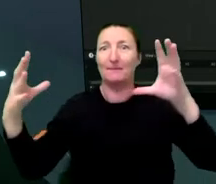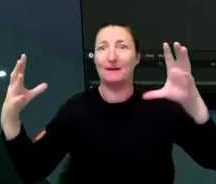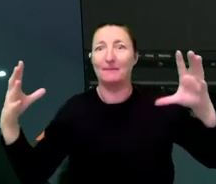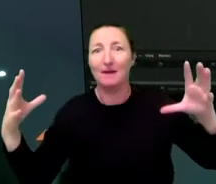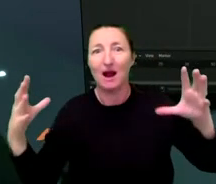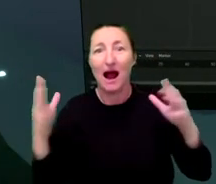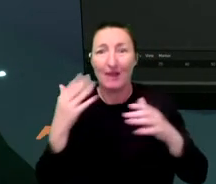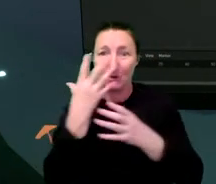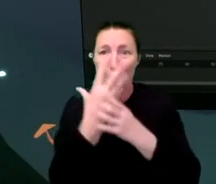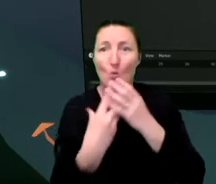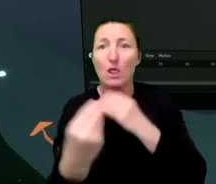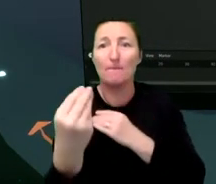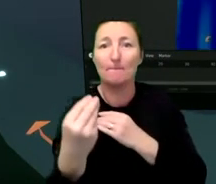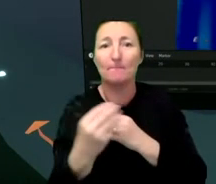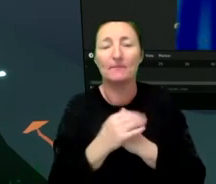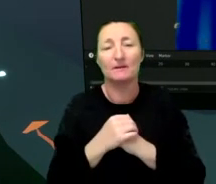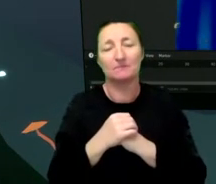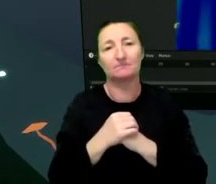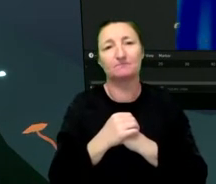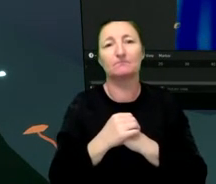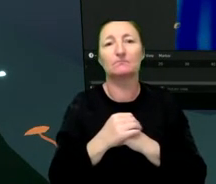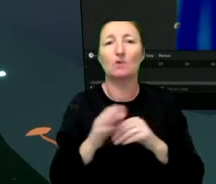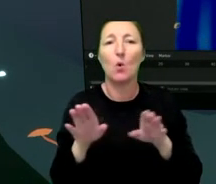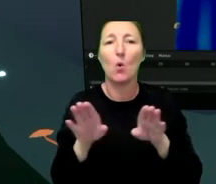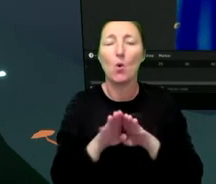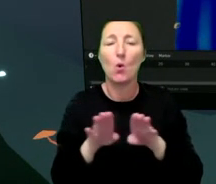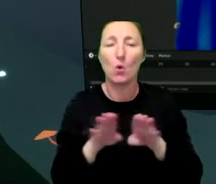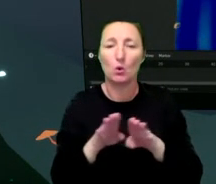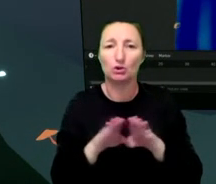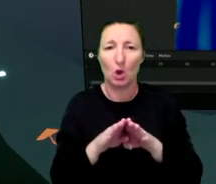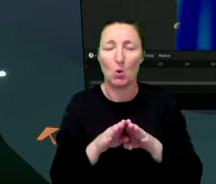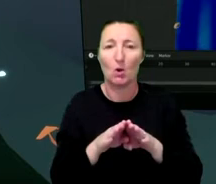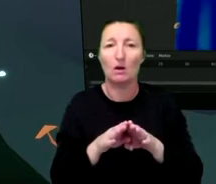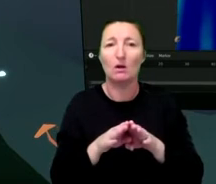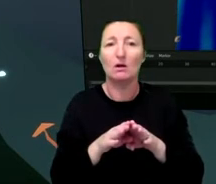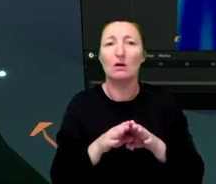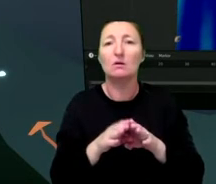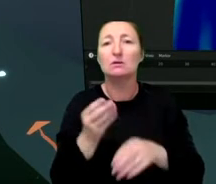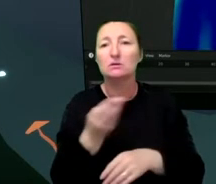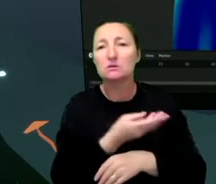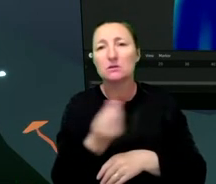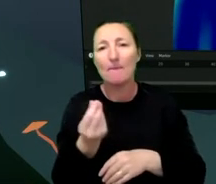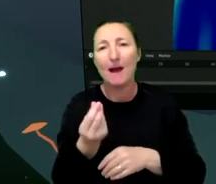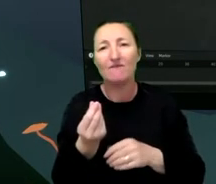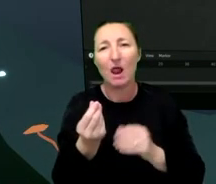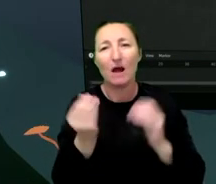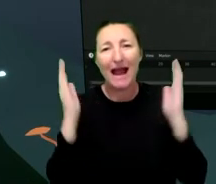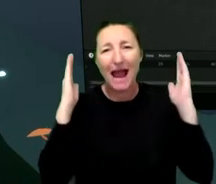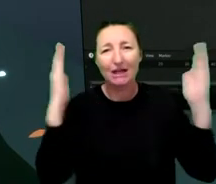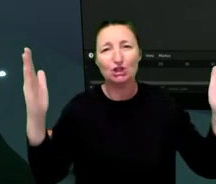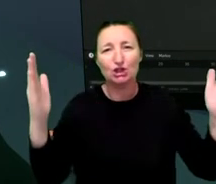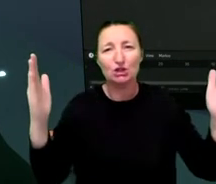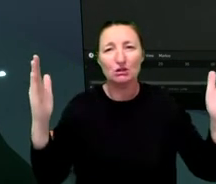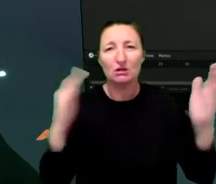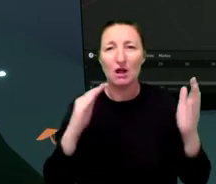that was like a big question early on. And also partly why with some like hedge maze type situations, the labyrinth can